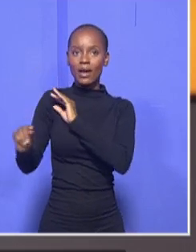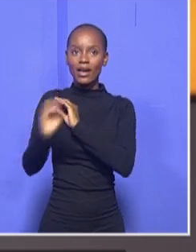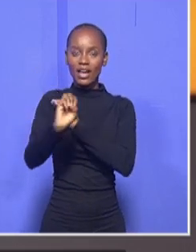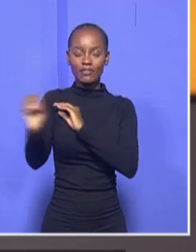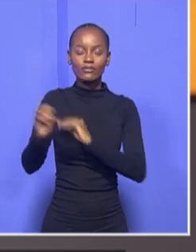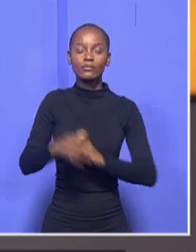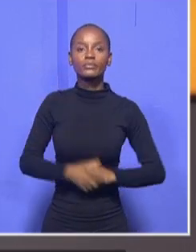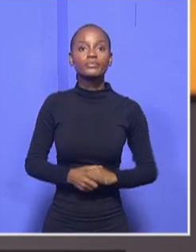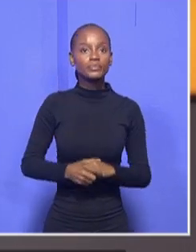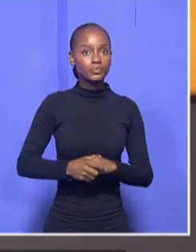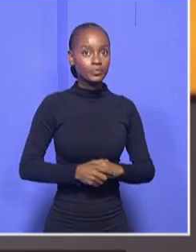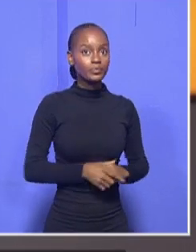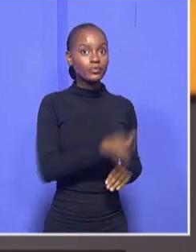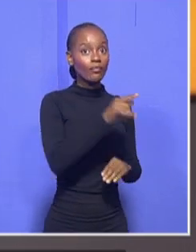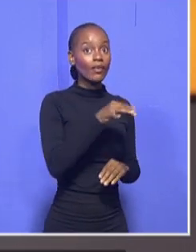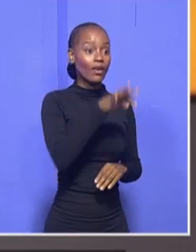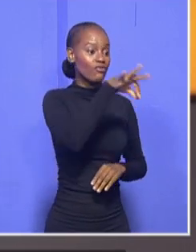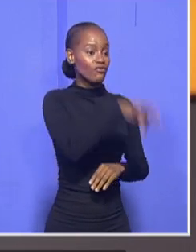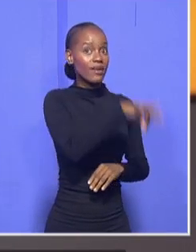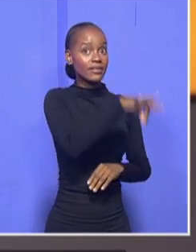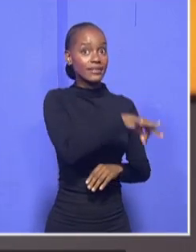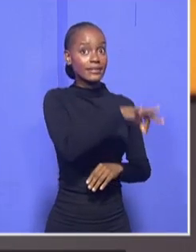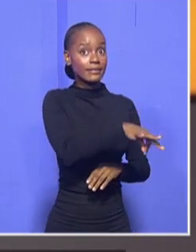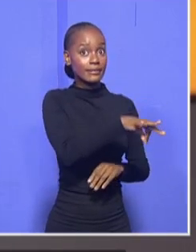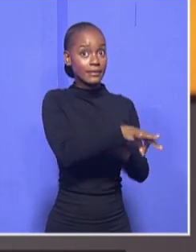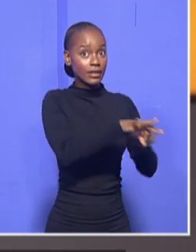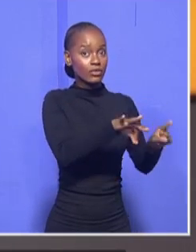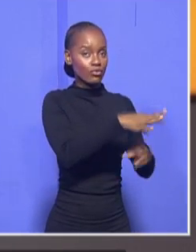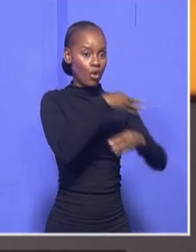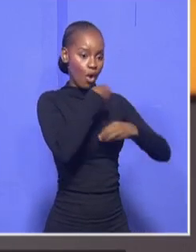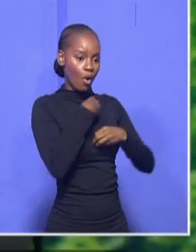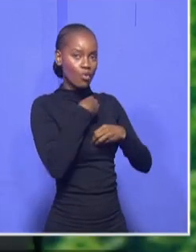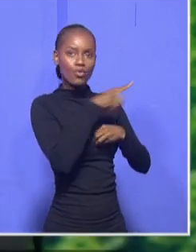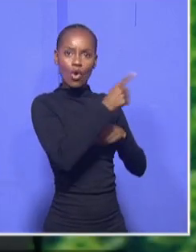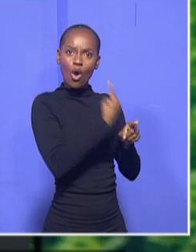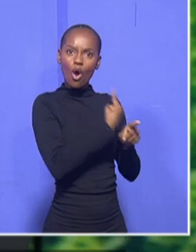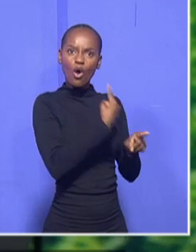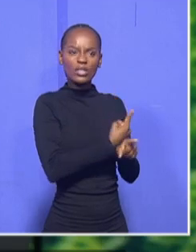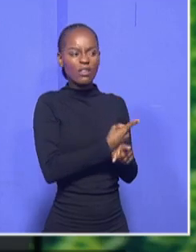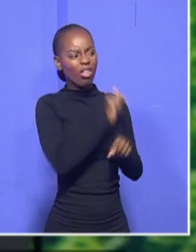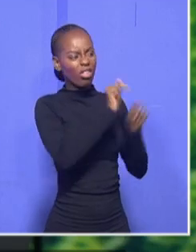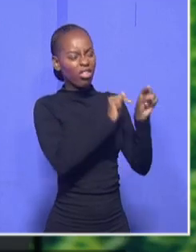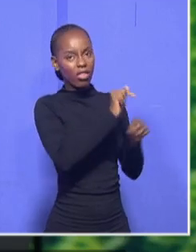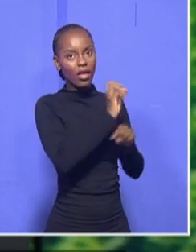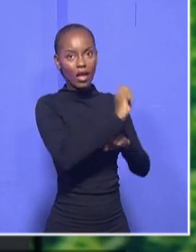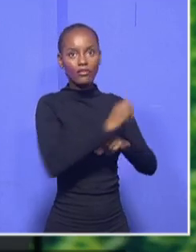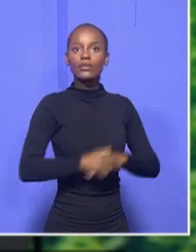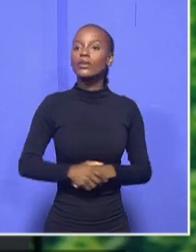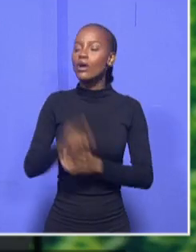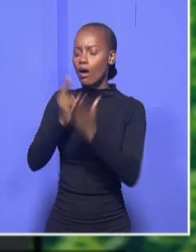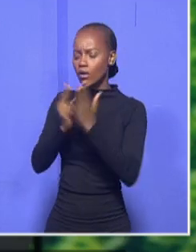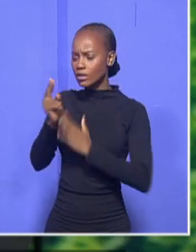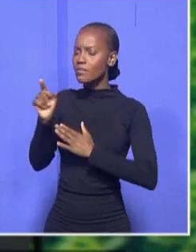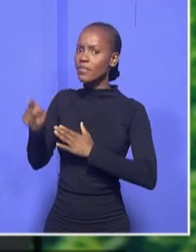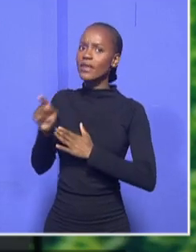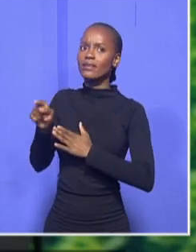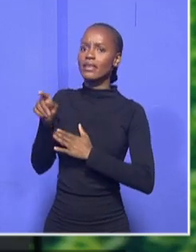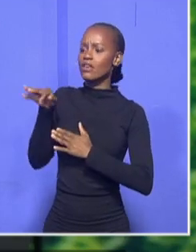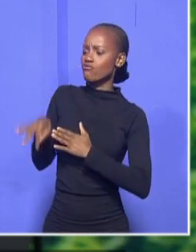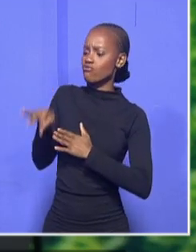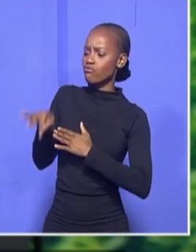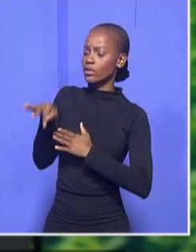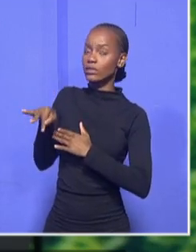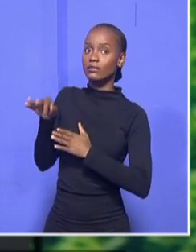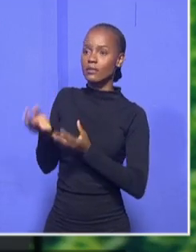to own has always been bandied about. What are the benefits of such? So I think it just makes it more accessible to more people. So before companies